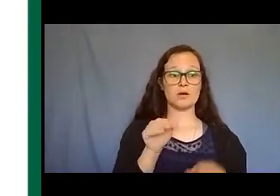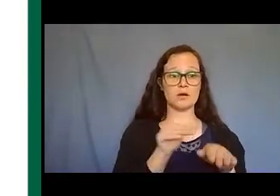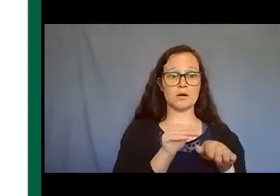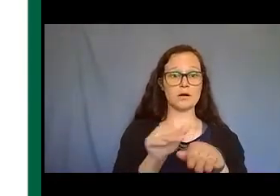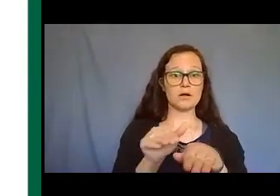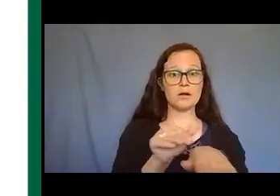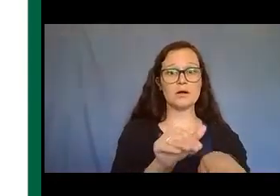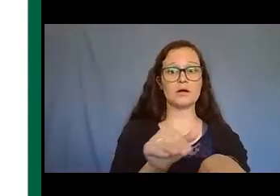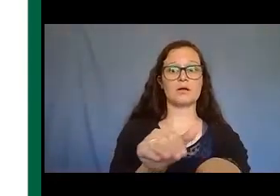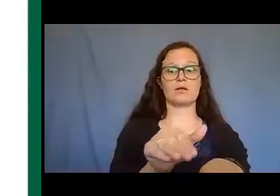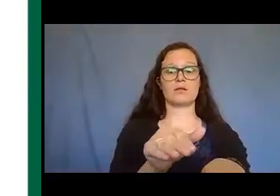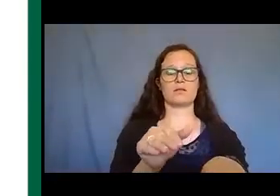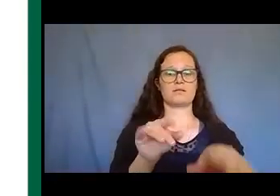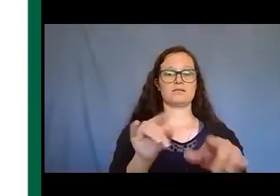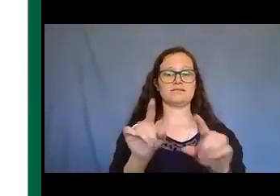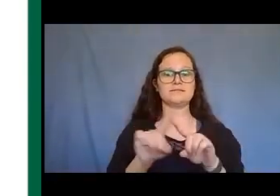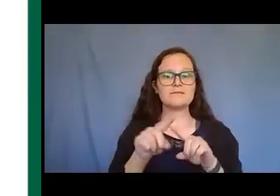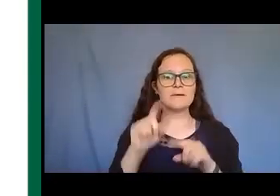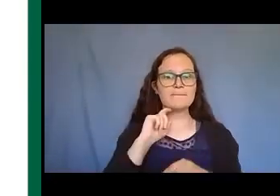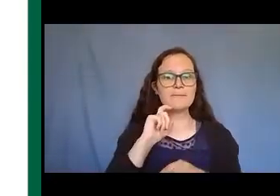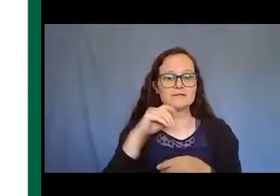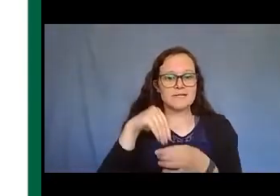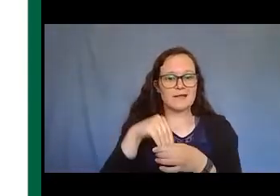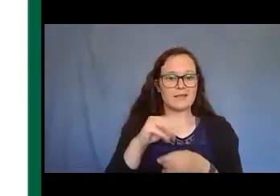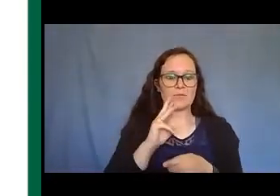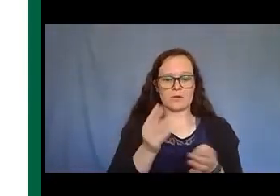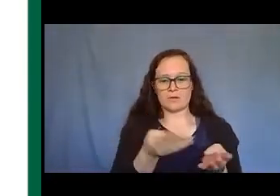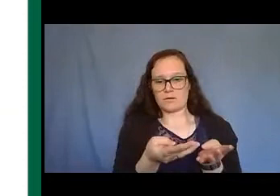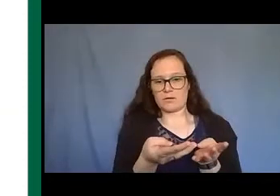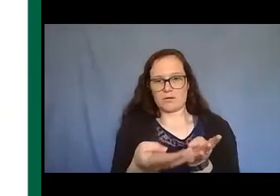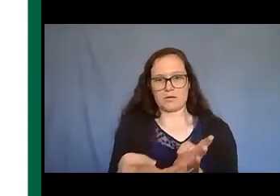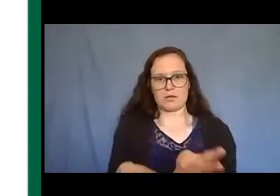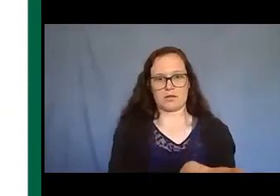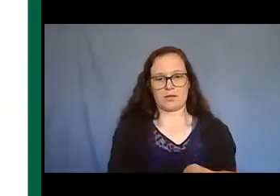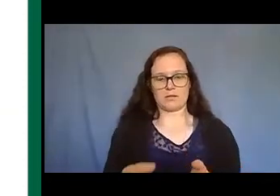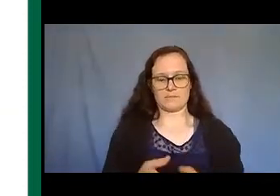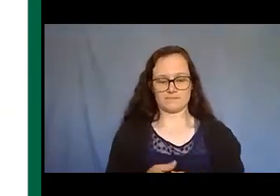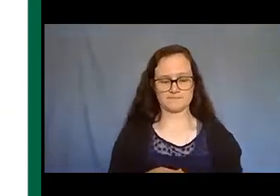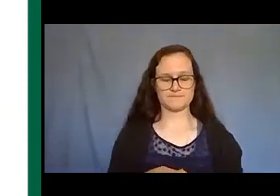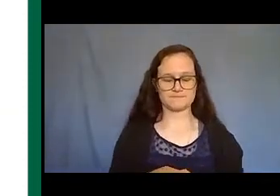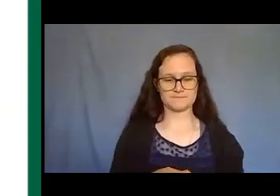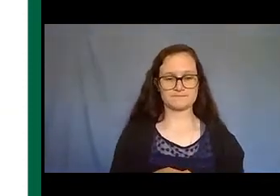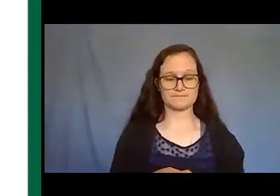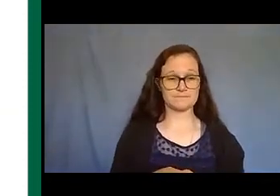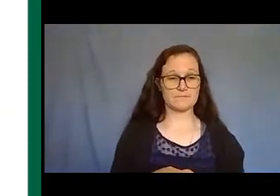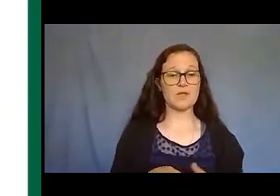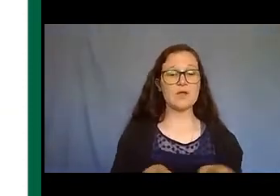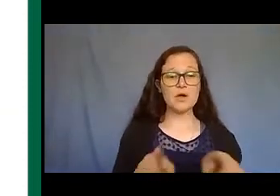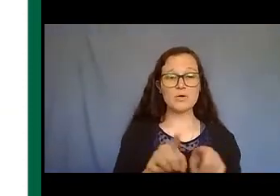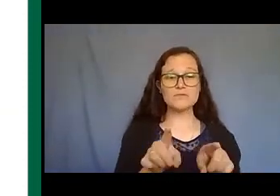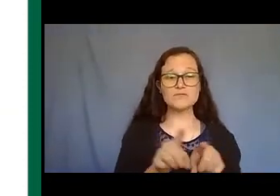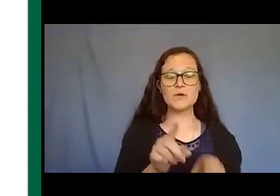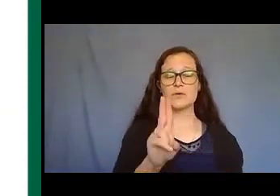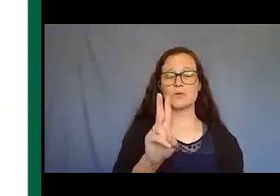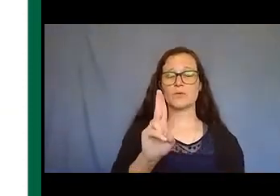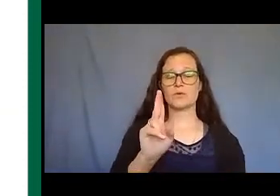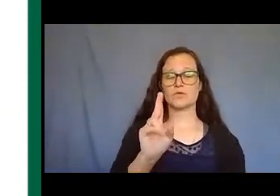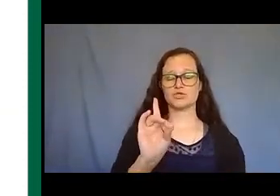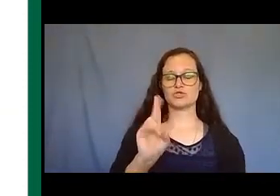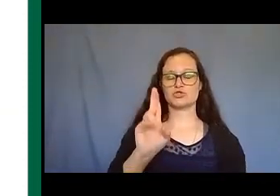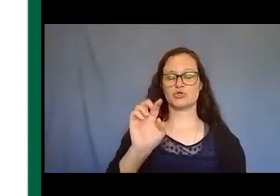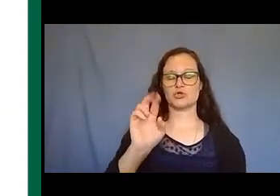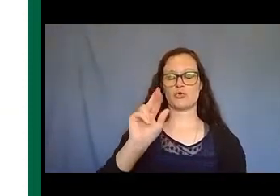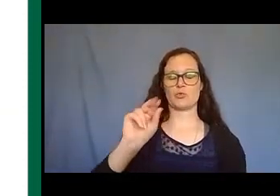we really need to be aware of what's happening with that. Also pointed out before was the Durango Mill, which